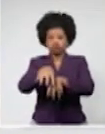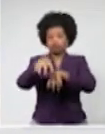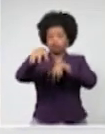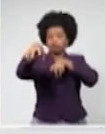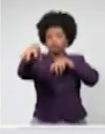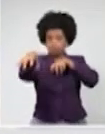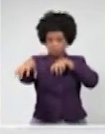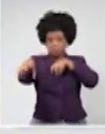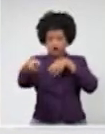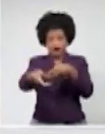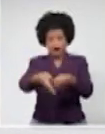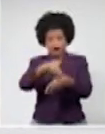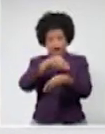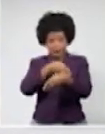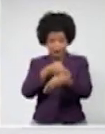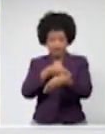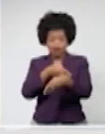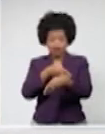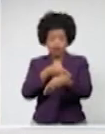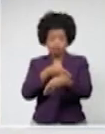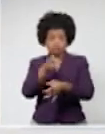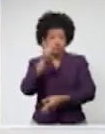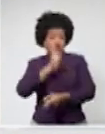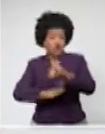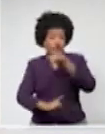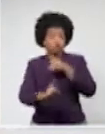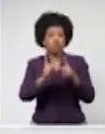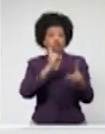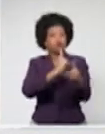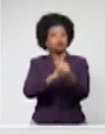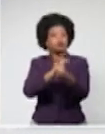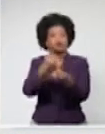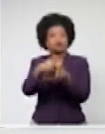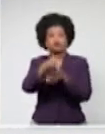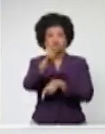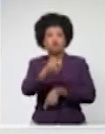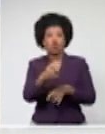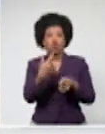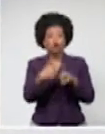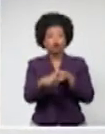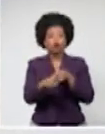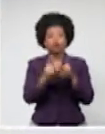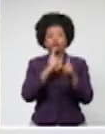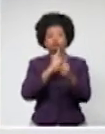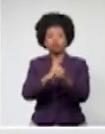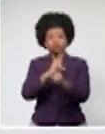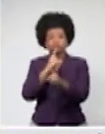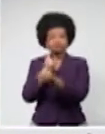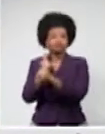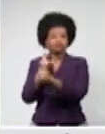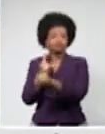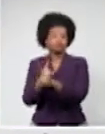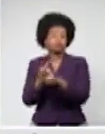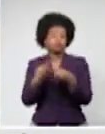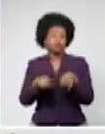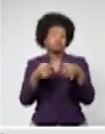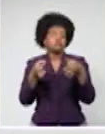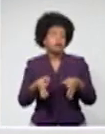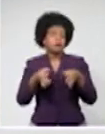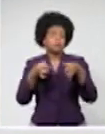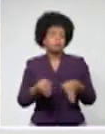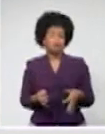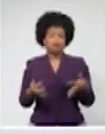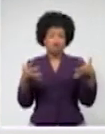contacts. 6 patients have their source of infection abroad, for a cumulative of 235 people whose source